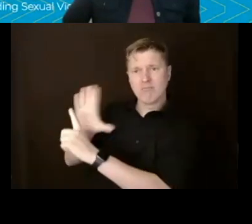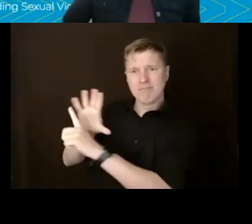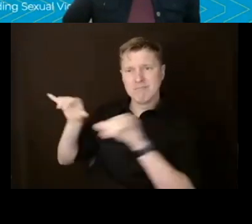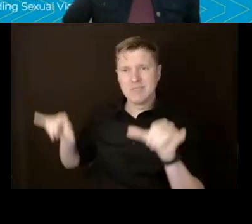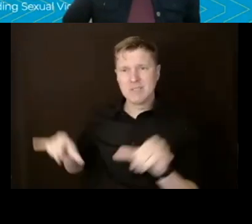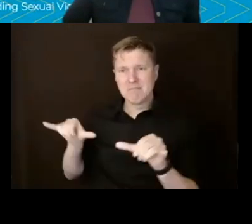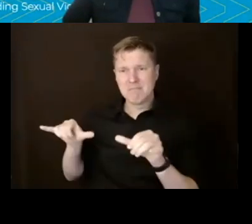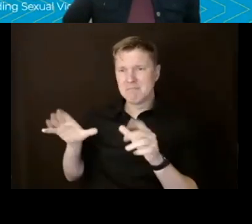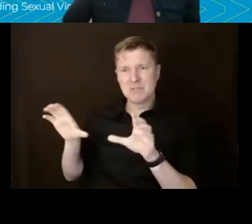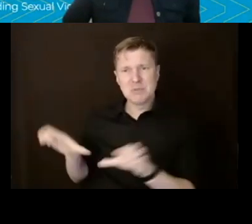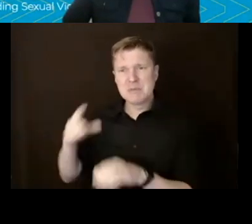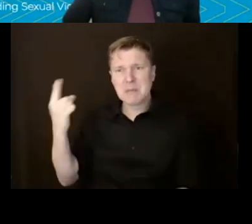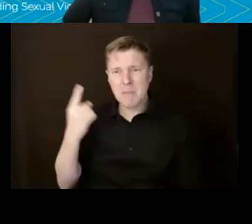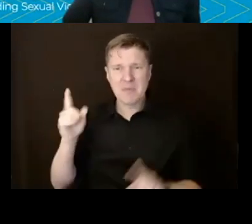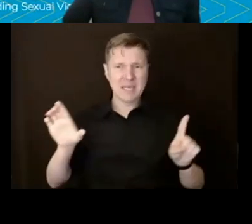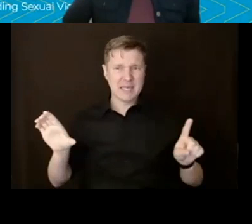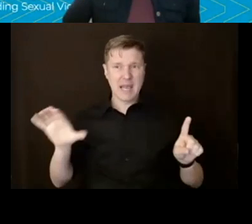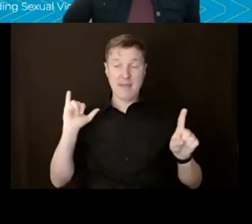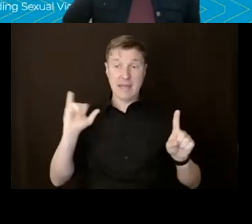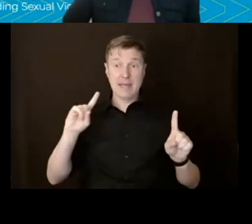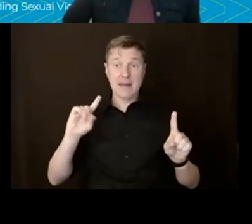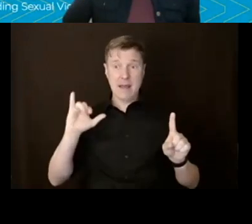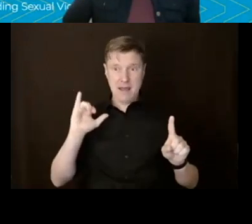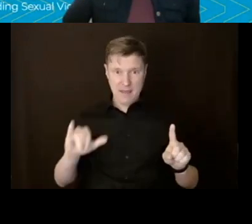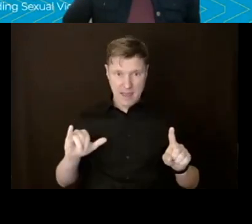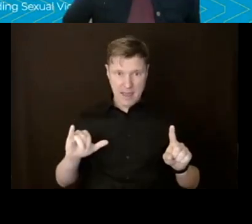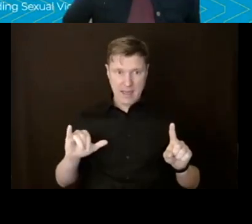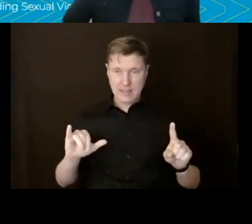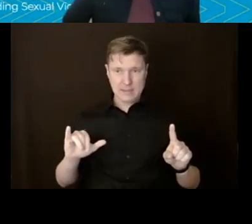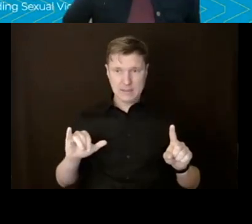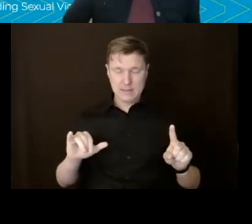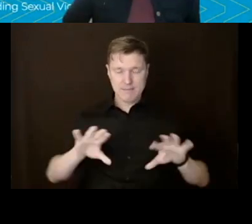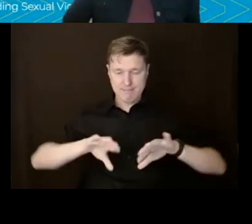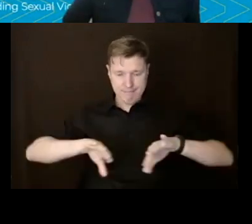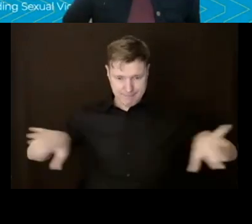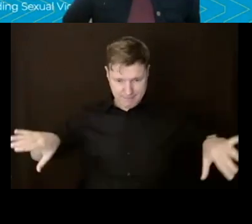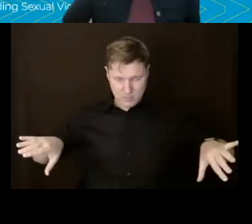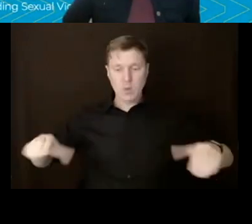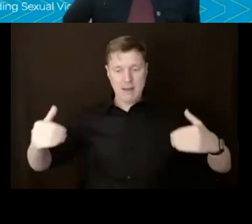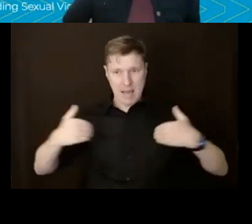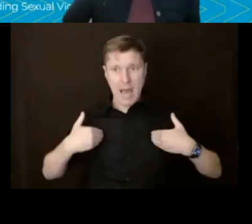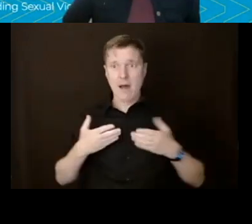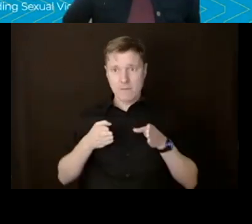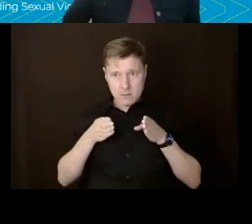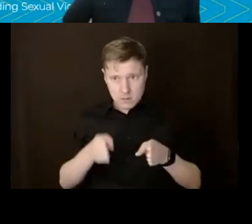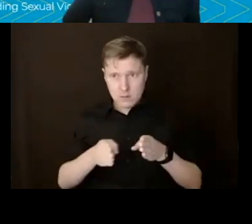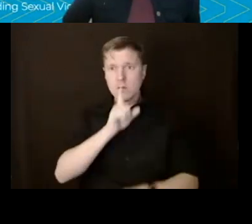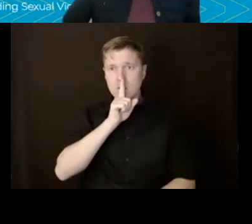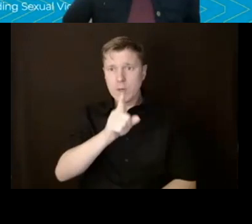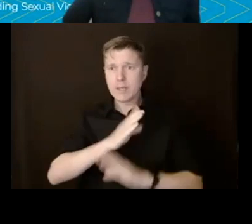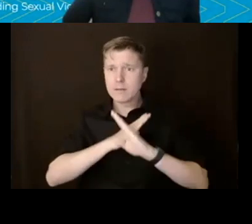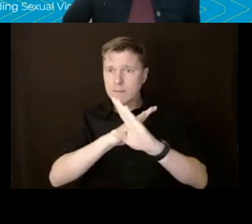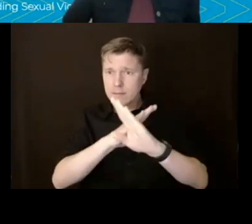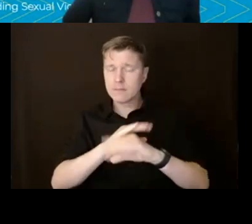and actually puts us on a pathway towards real interventions, and into a space where